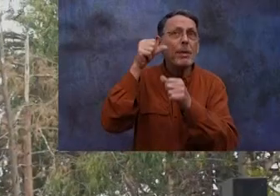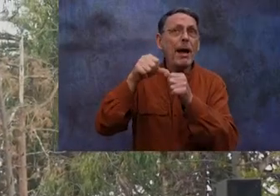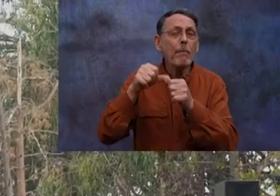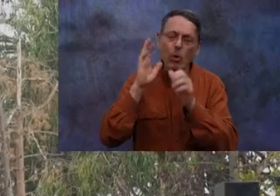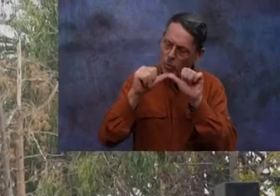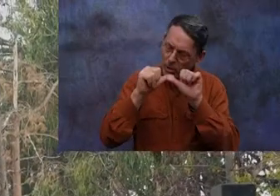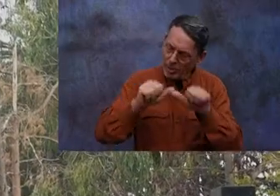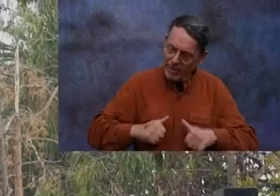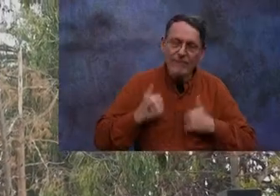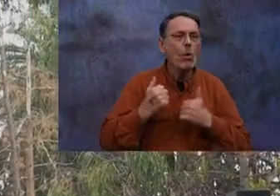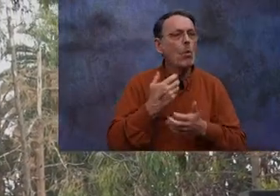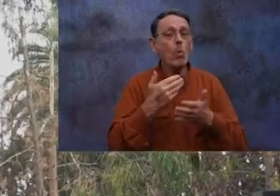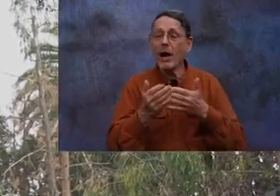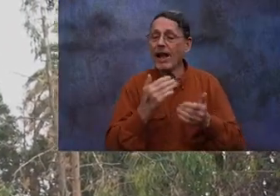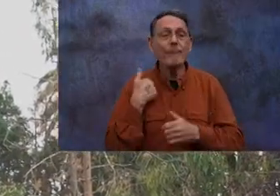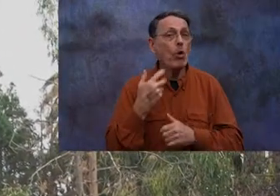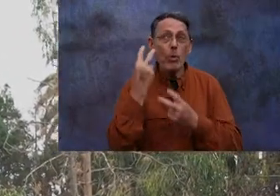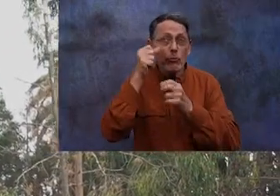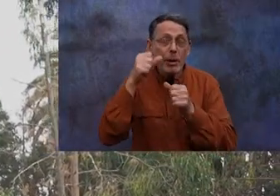What is remembered lives?